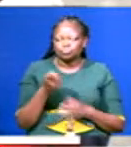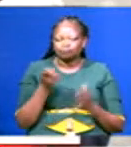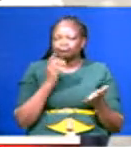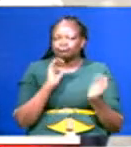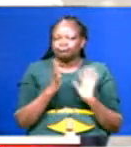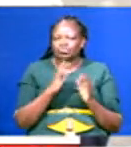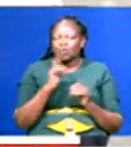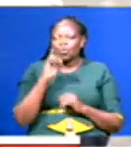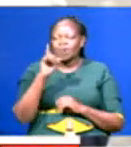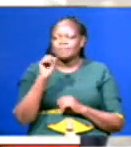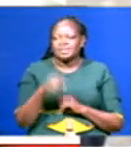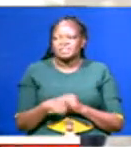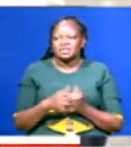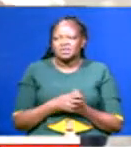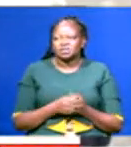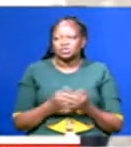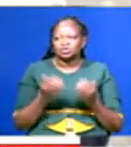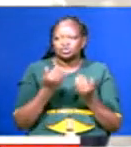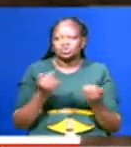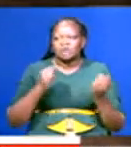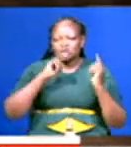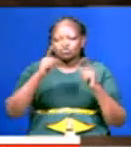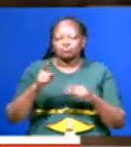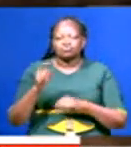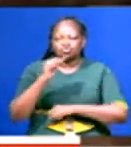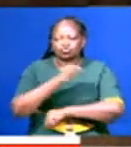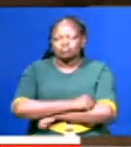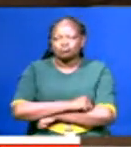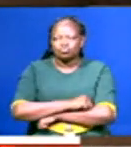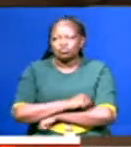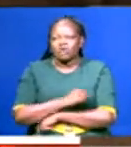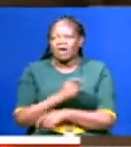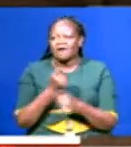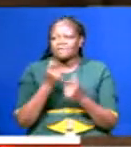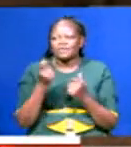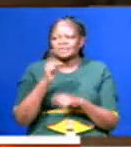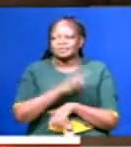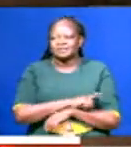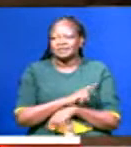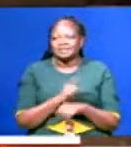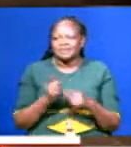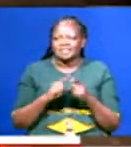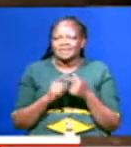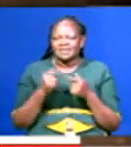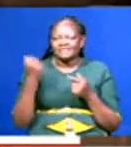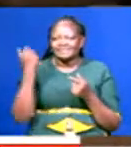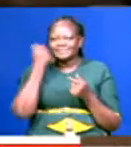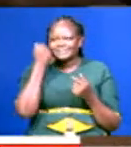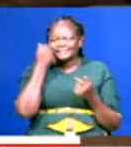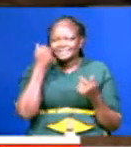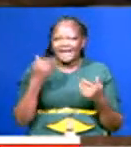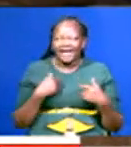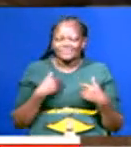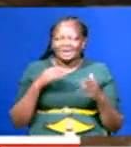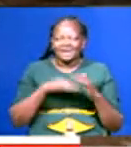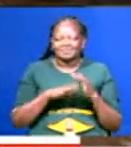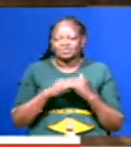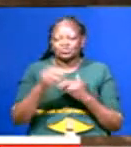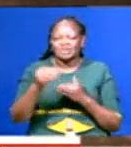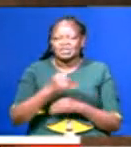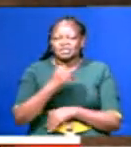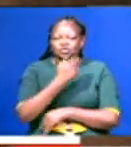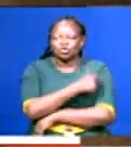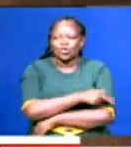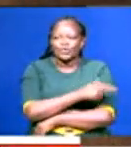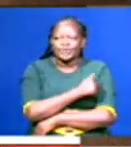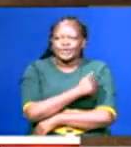mwezi mtoto anaenda shule 3 weeks. And should disease strike, access to the nearest health